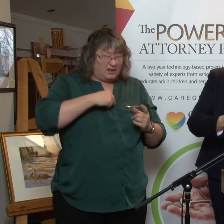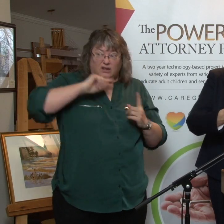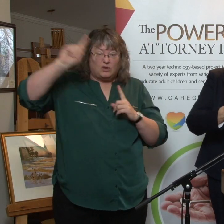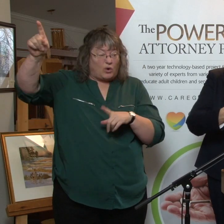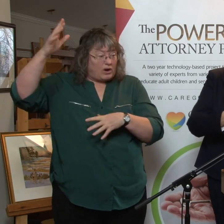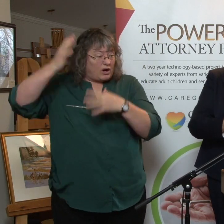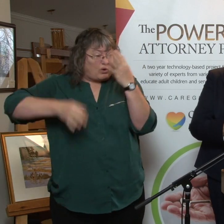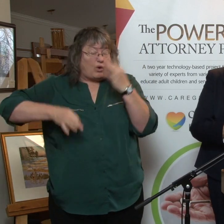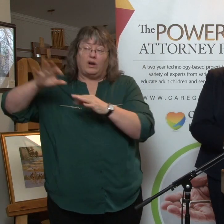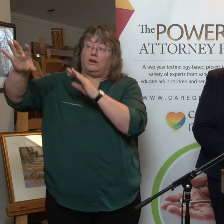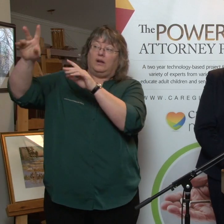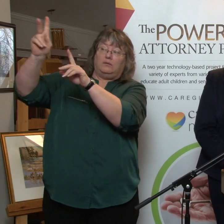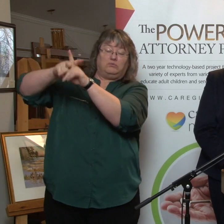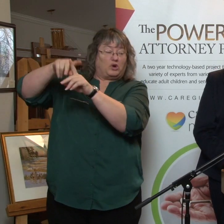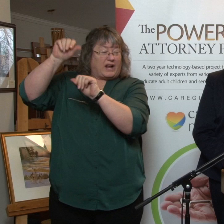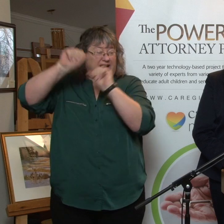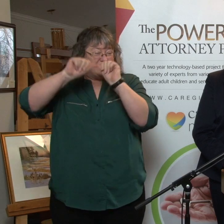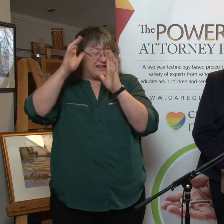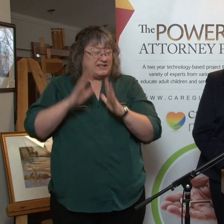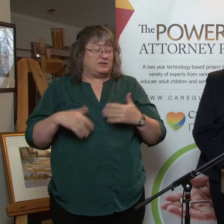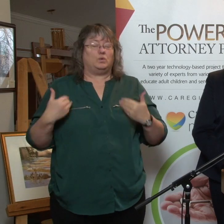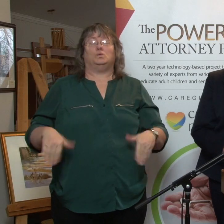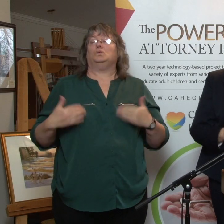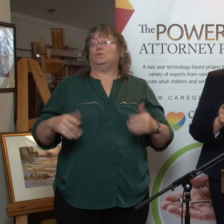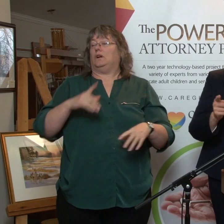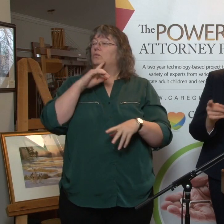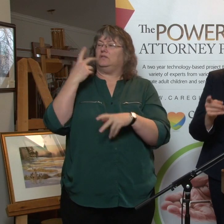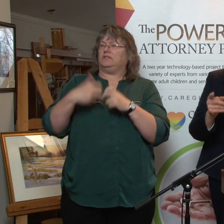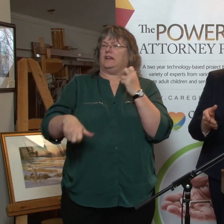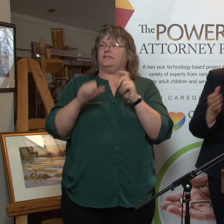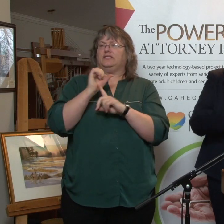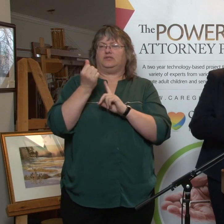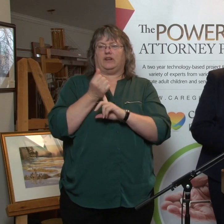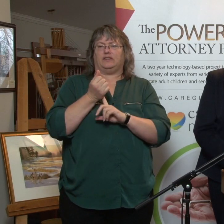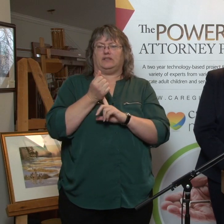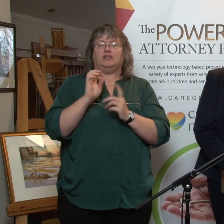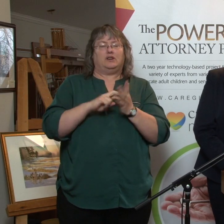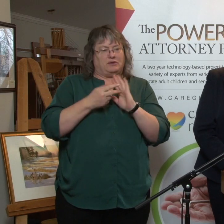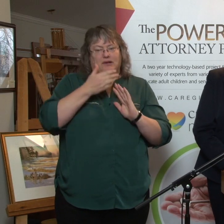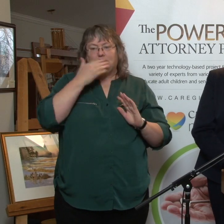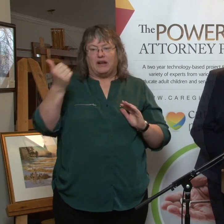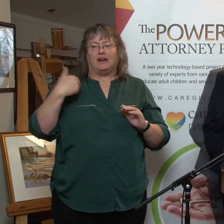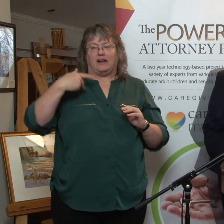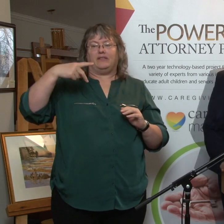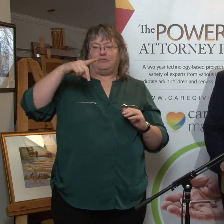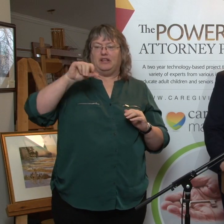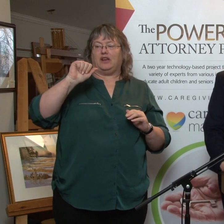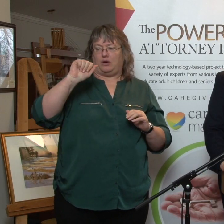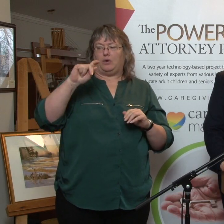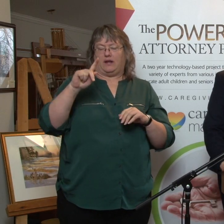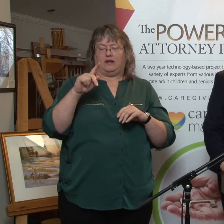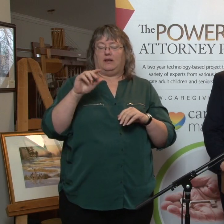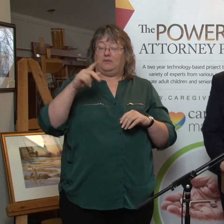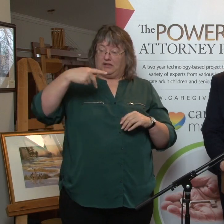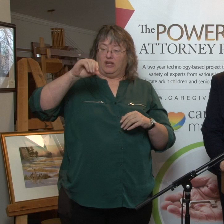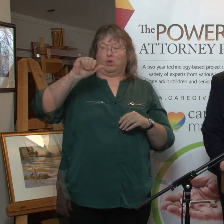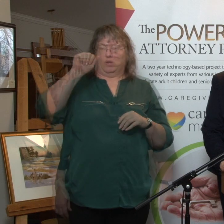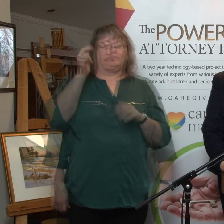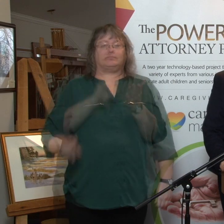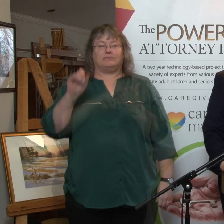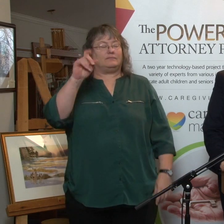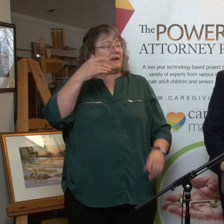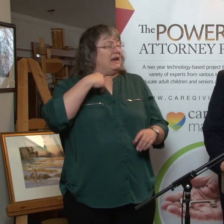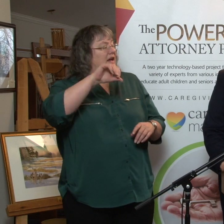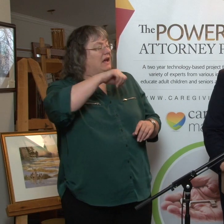get an assessor, you have to, so it's really difficult. So consequently, get the power of attorney signed early. Yeah. Yes, Joan, we have